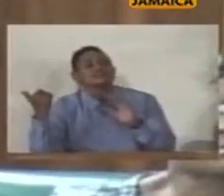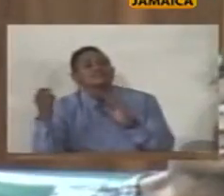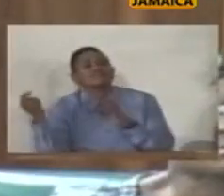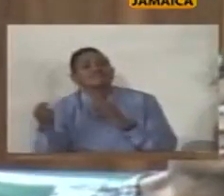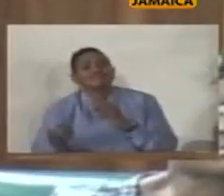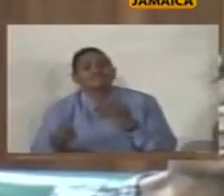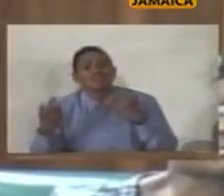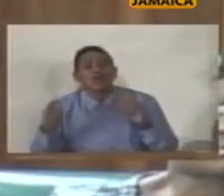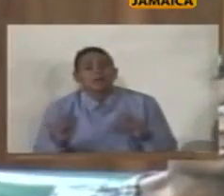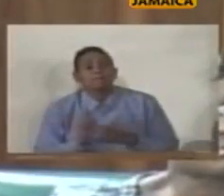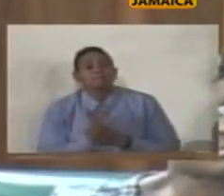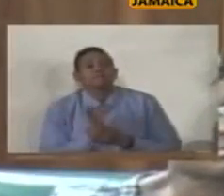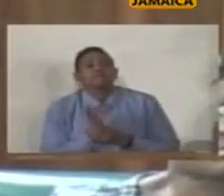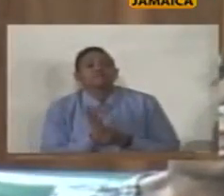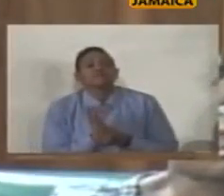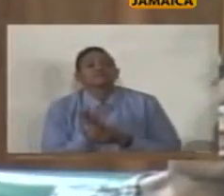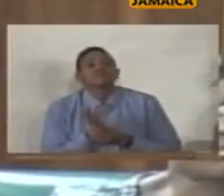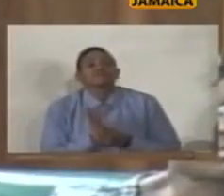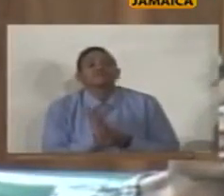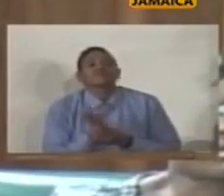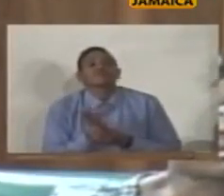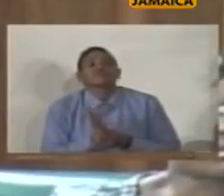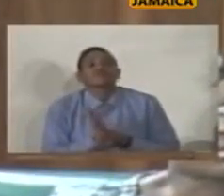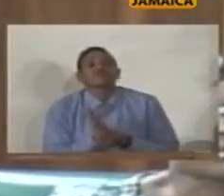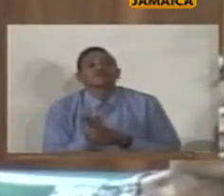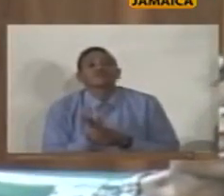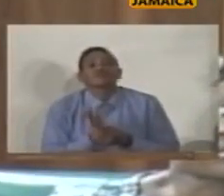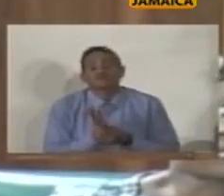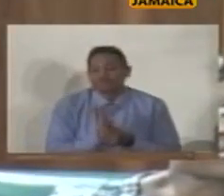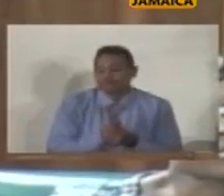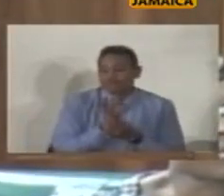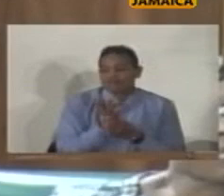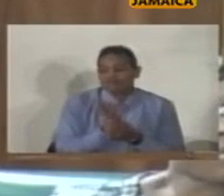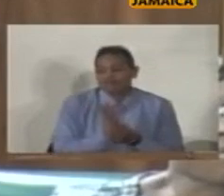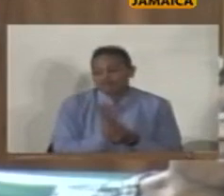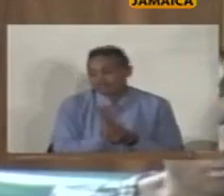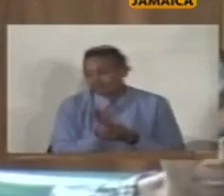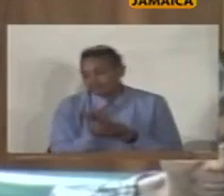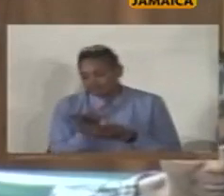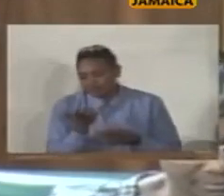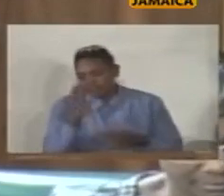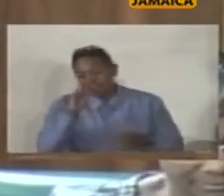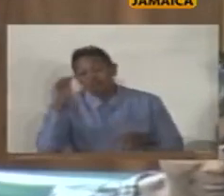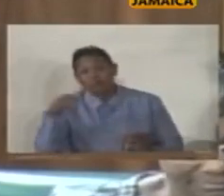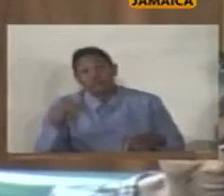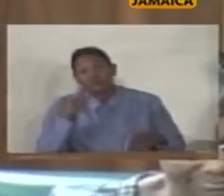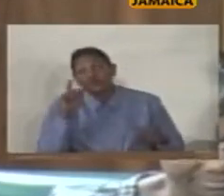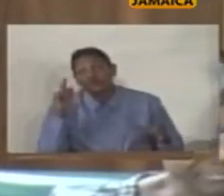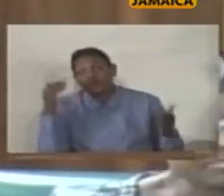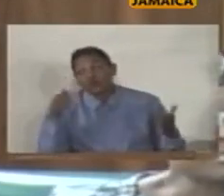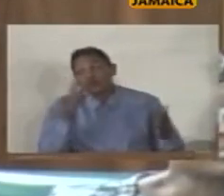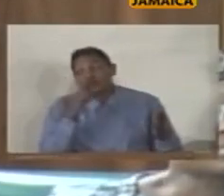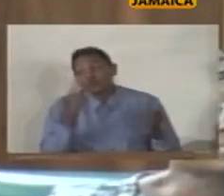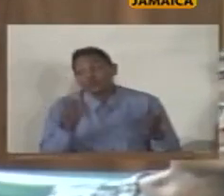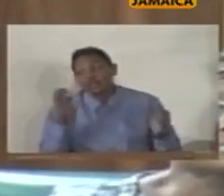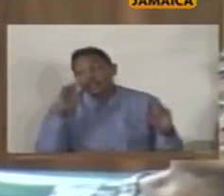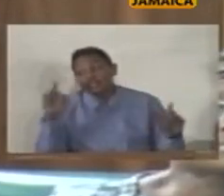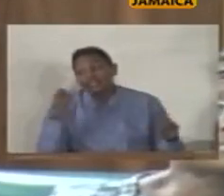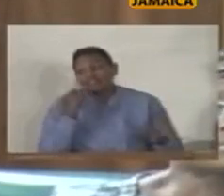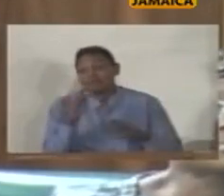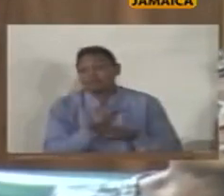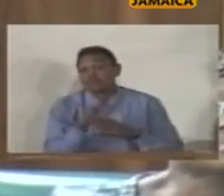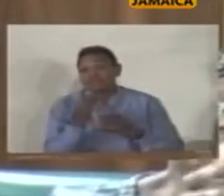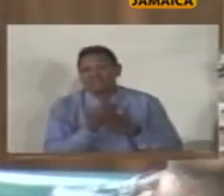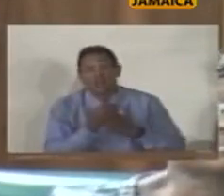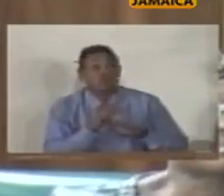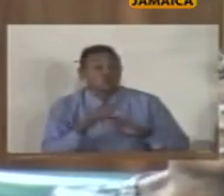be, and 50% is toward education. So if the Ministry of Finance now approves the recommendation, it means